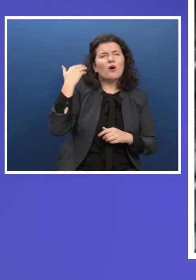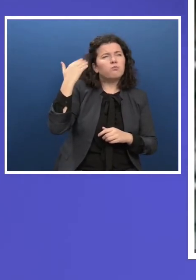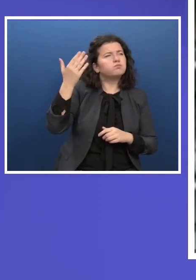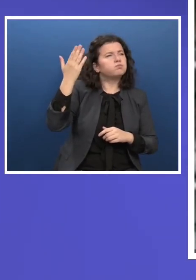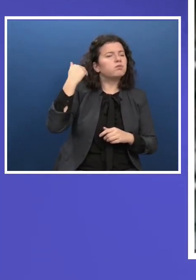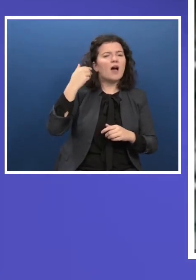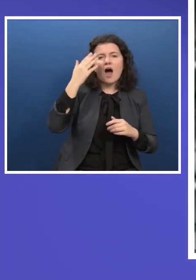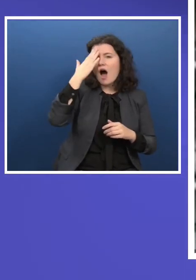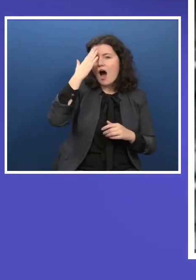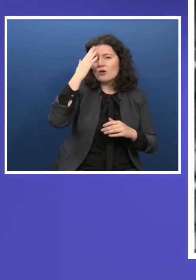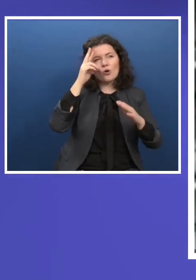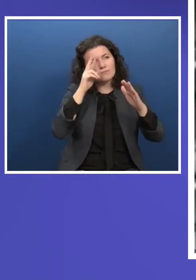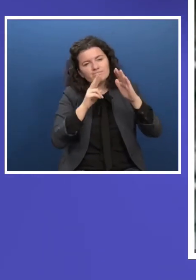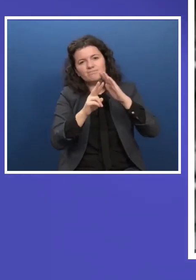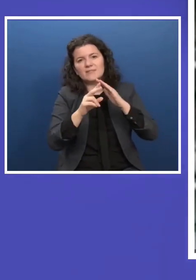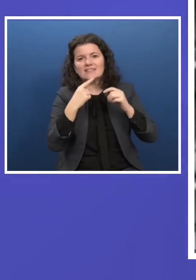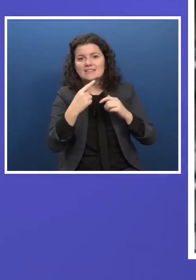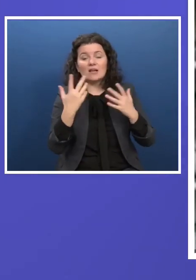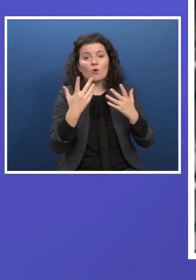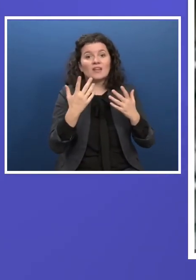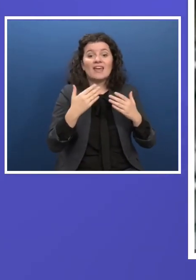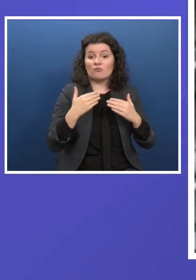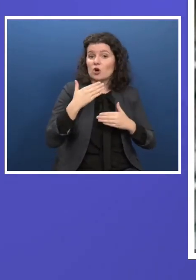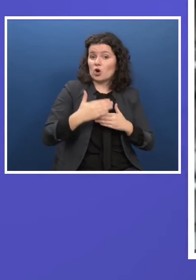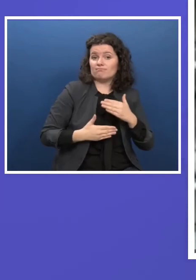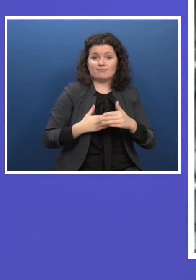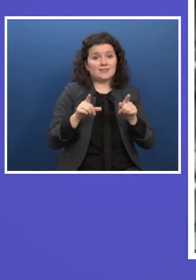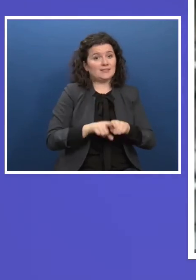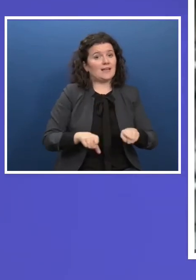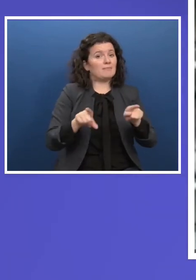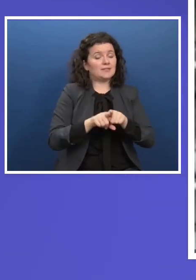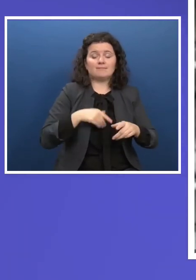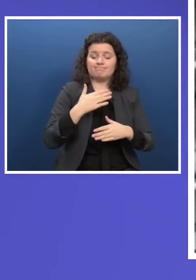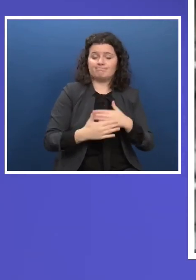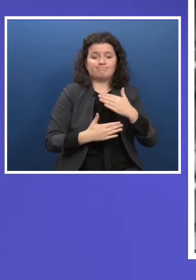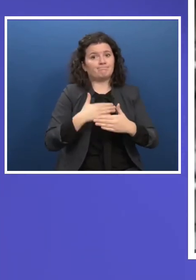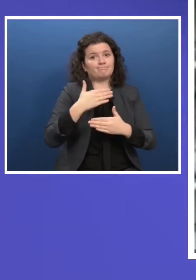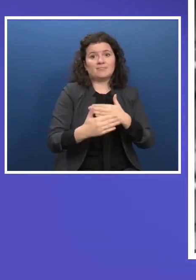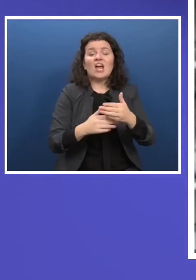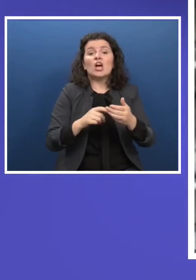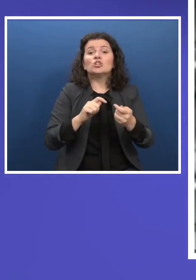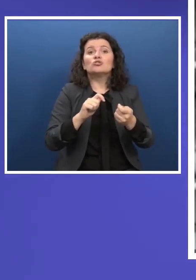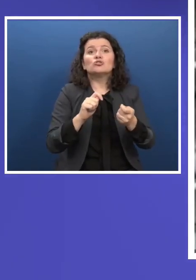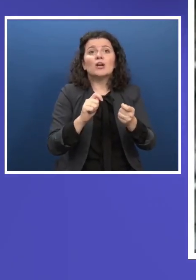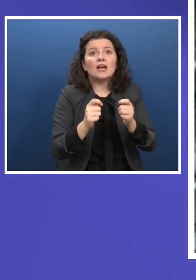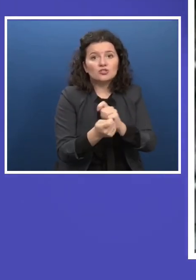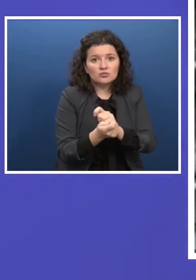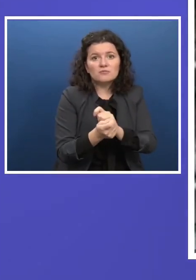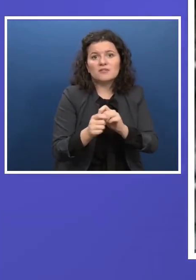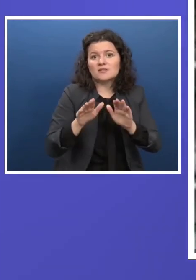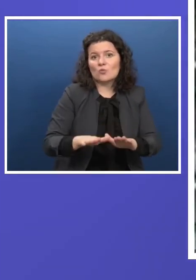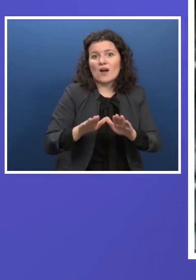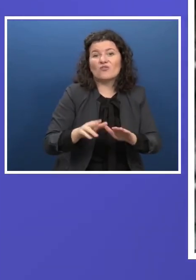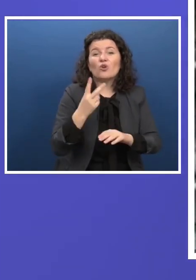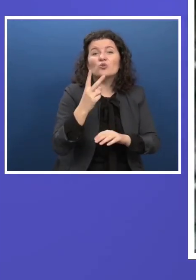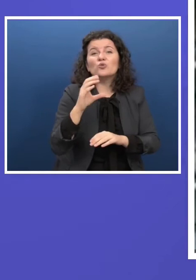business as usual, it will take us more than 200 years to address and come to what we would